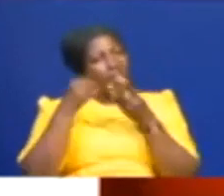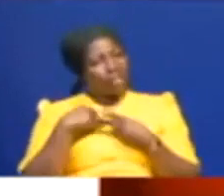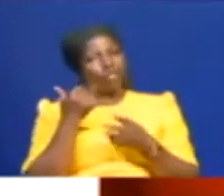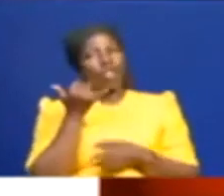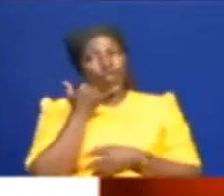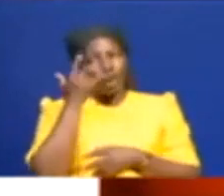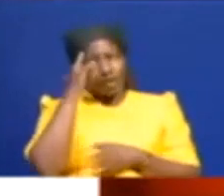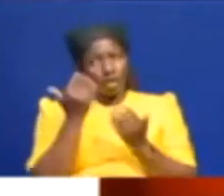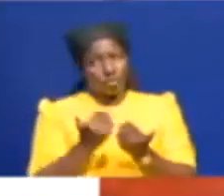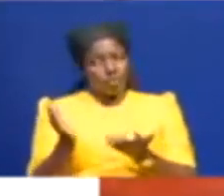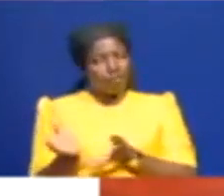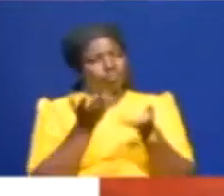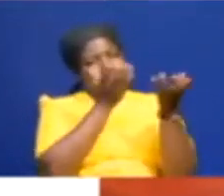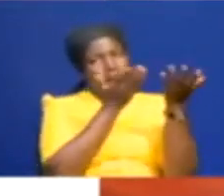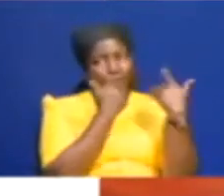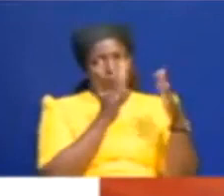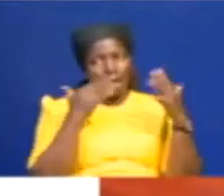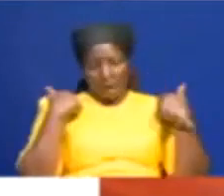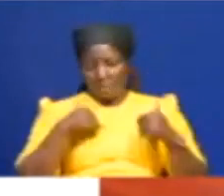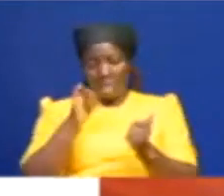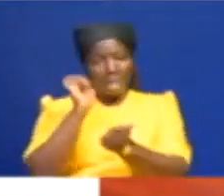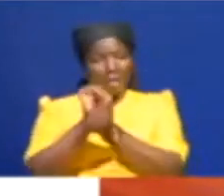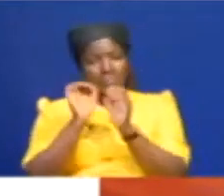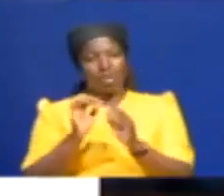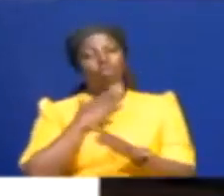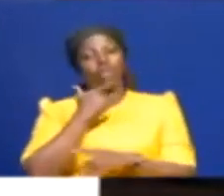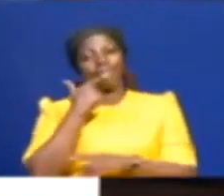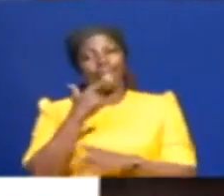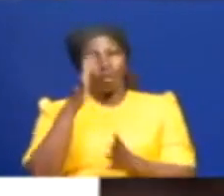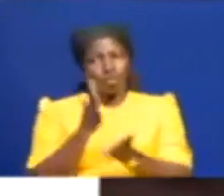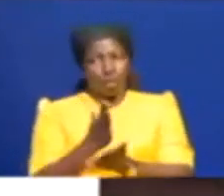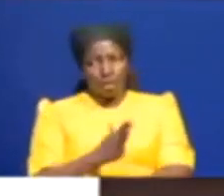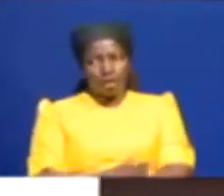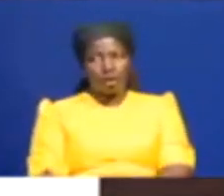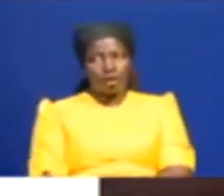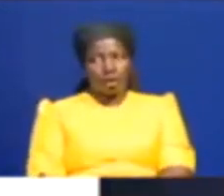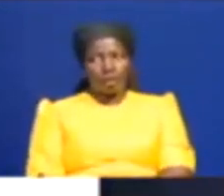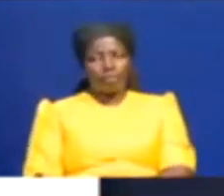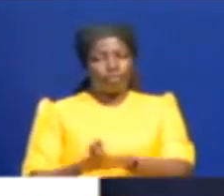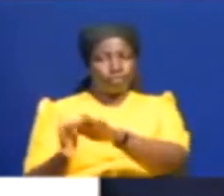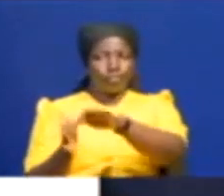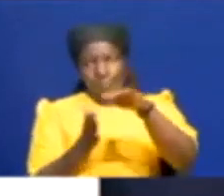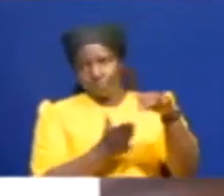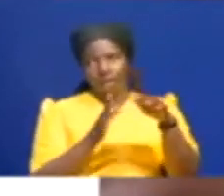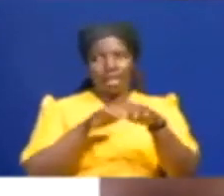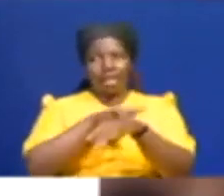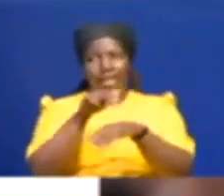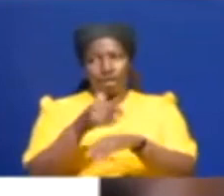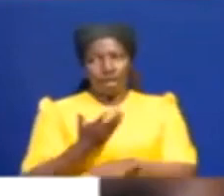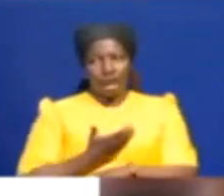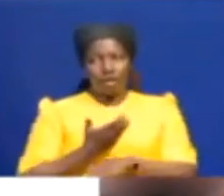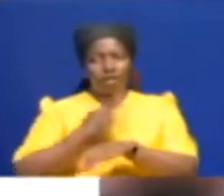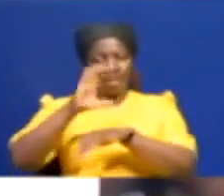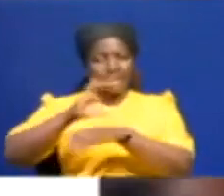za watoto nikaenda nazo. Sikushikwa. Nataka niseme ukweli. And finally, the National Council of